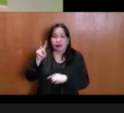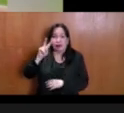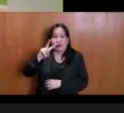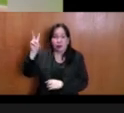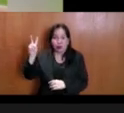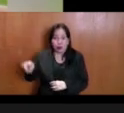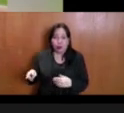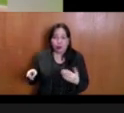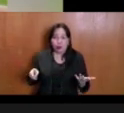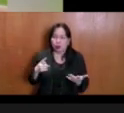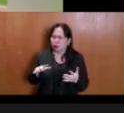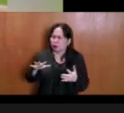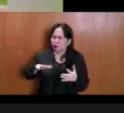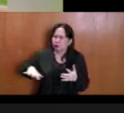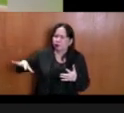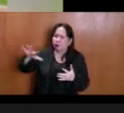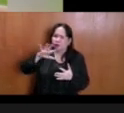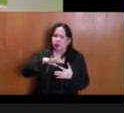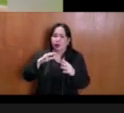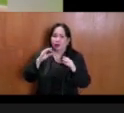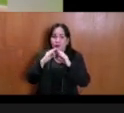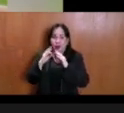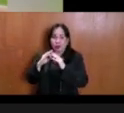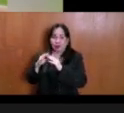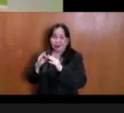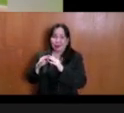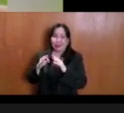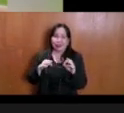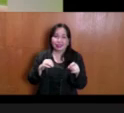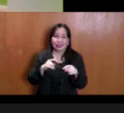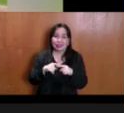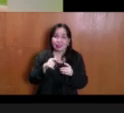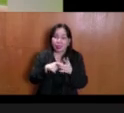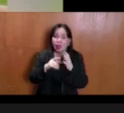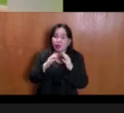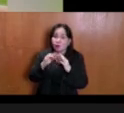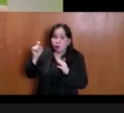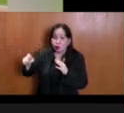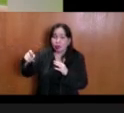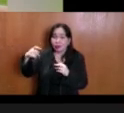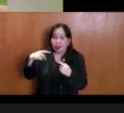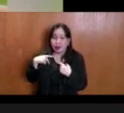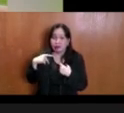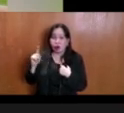City, which is a big area for factories, you know what they require all factories to have?